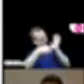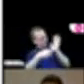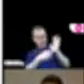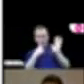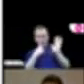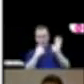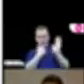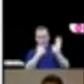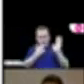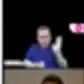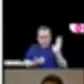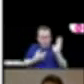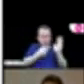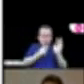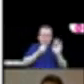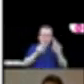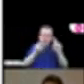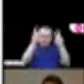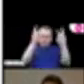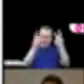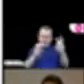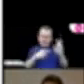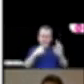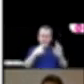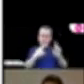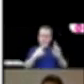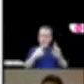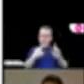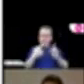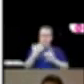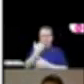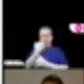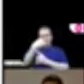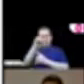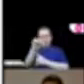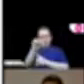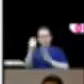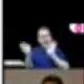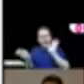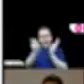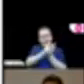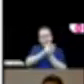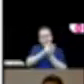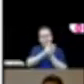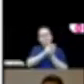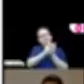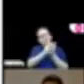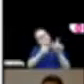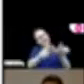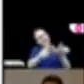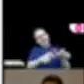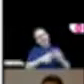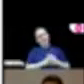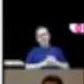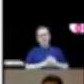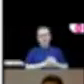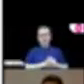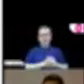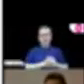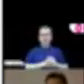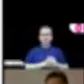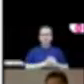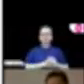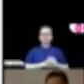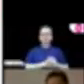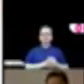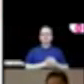still using those phrases to refuse the claims. And then on my next